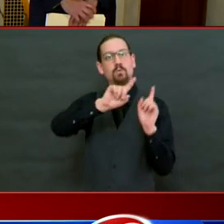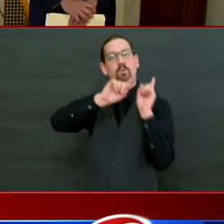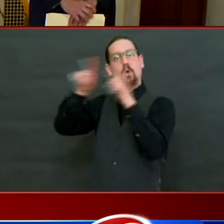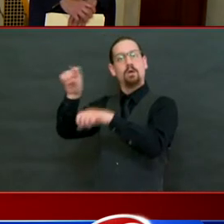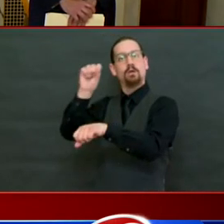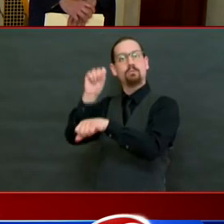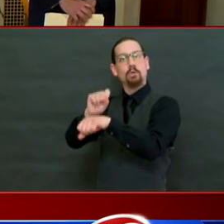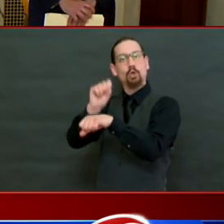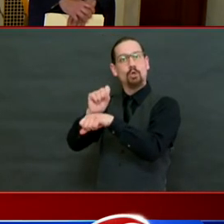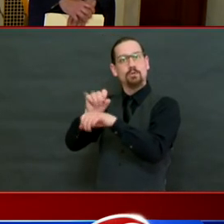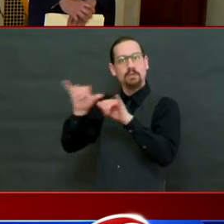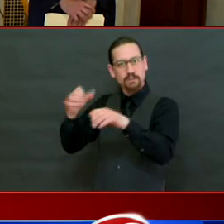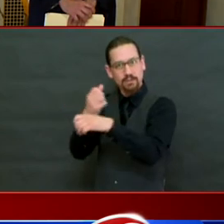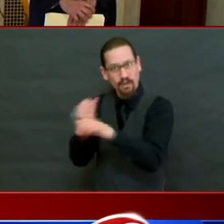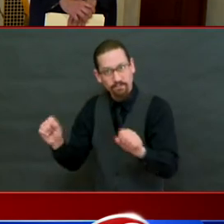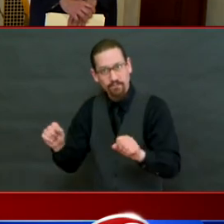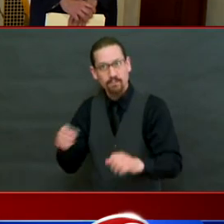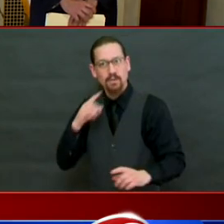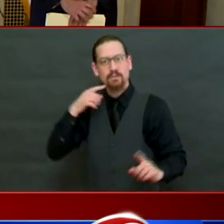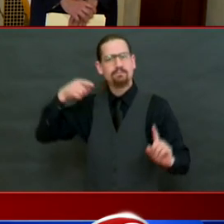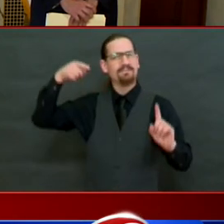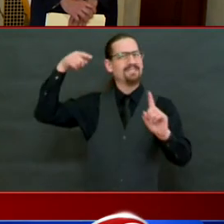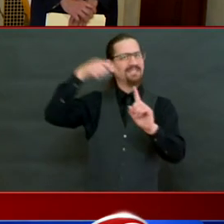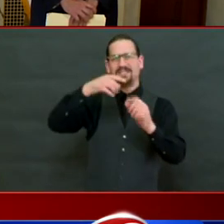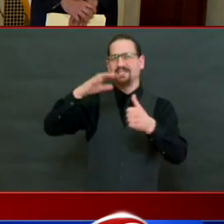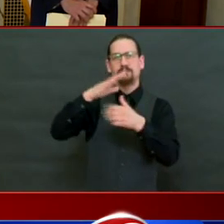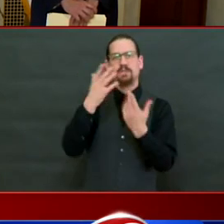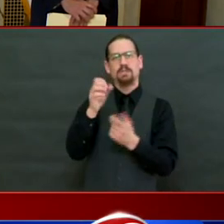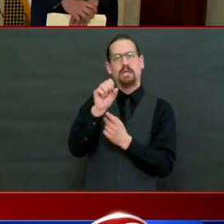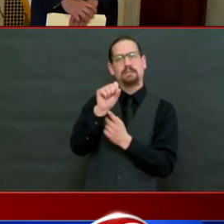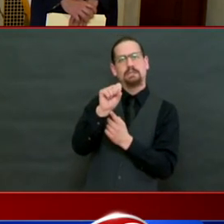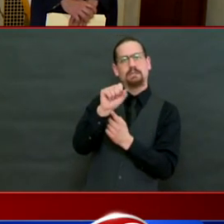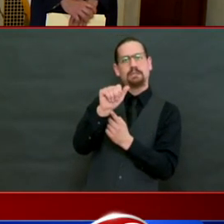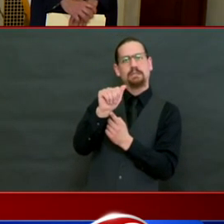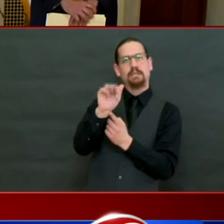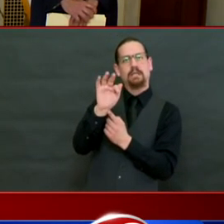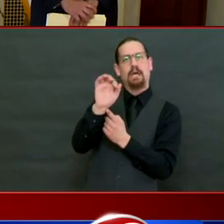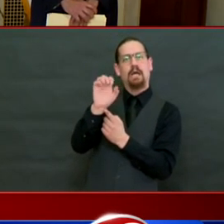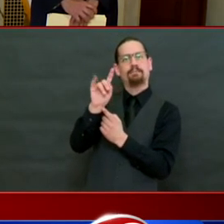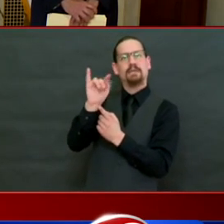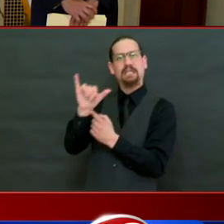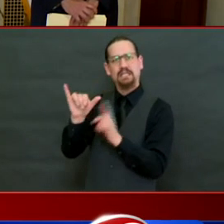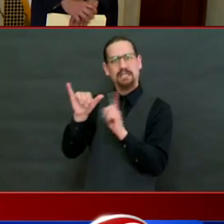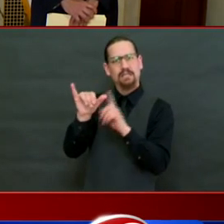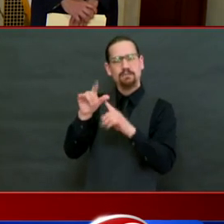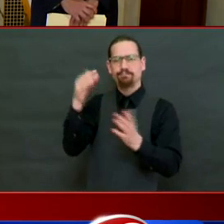And it's going to be gradual. That's all I'm going to continue to say. It is going to be gradual.